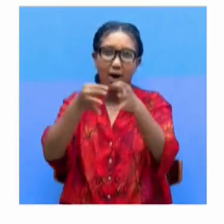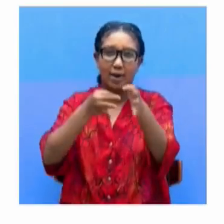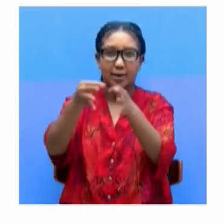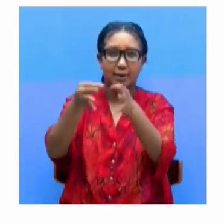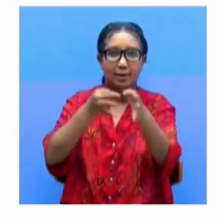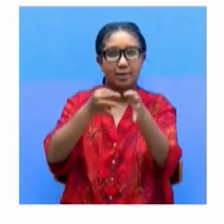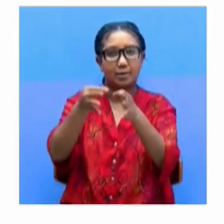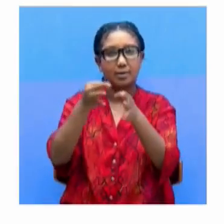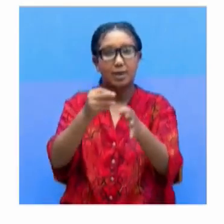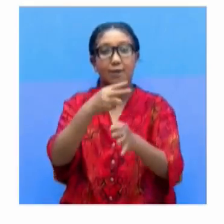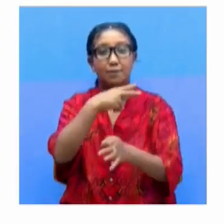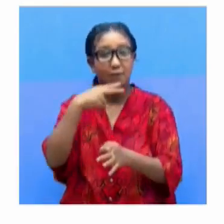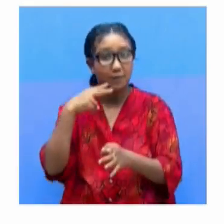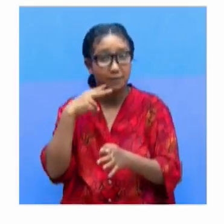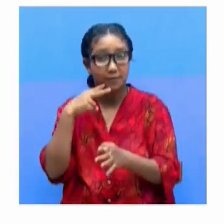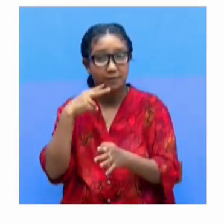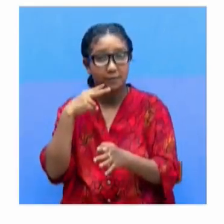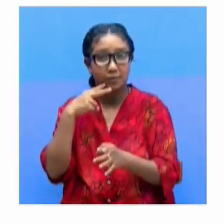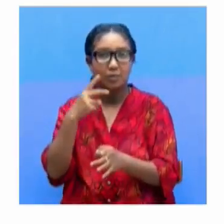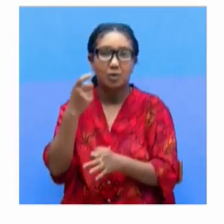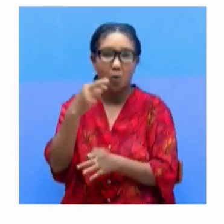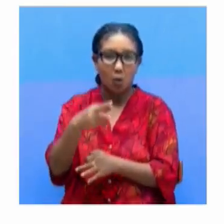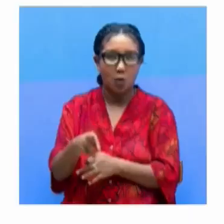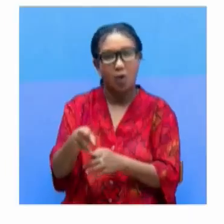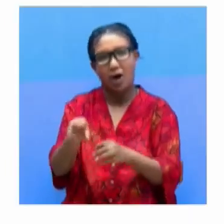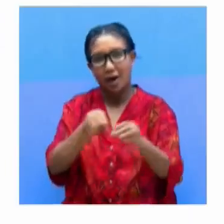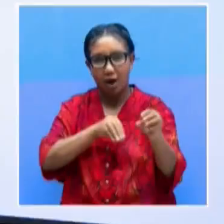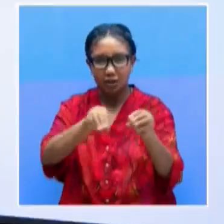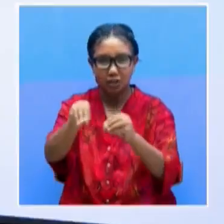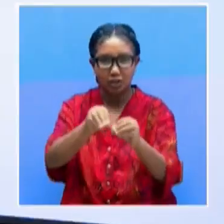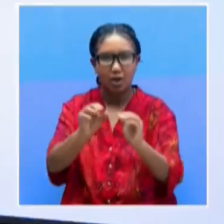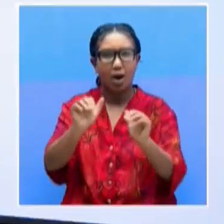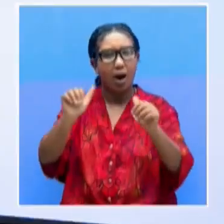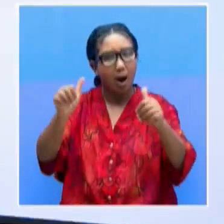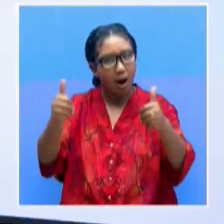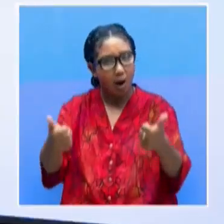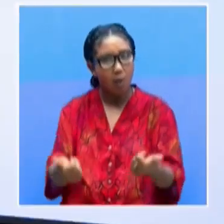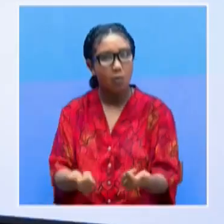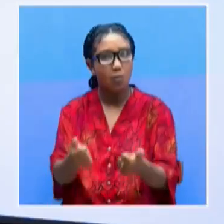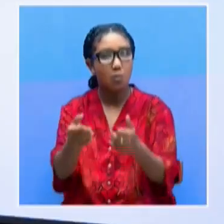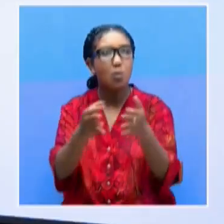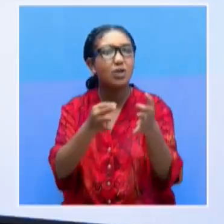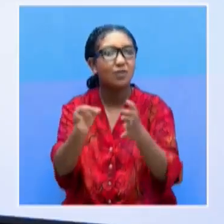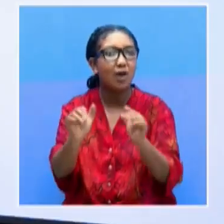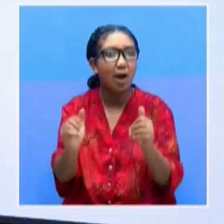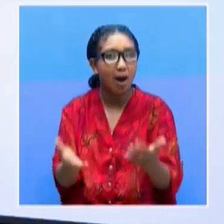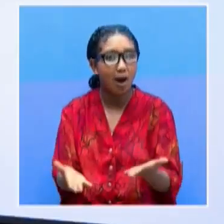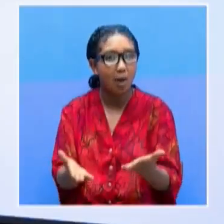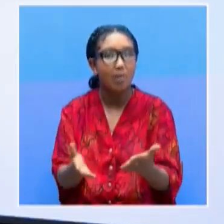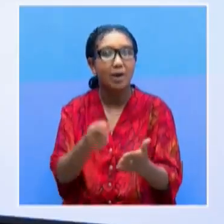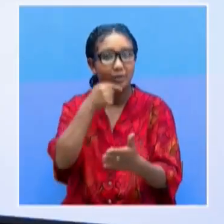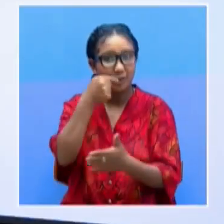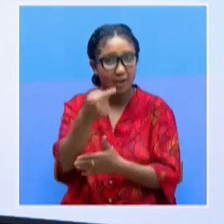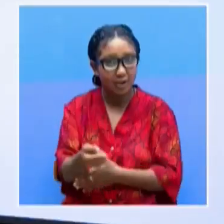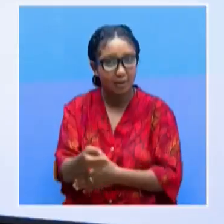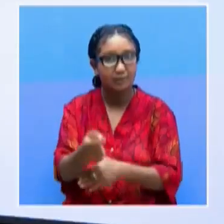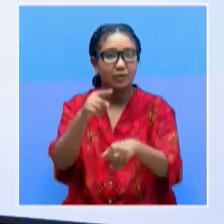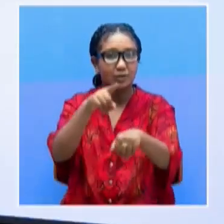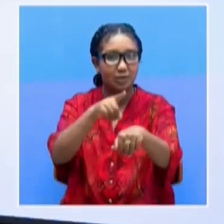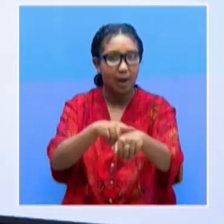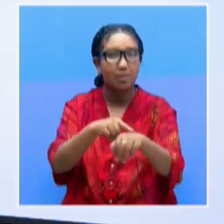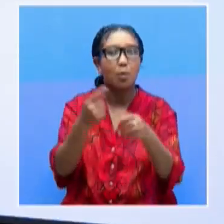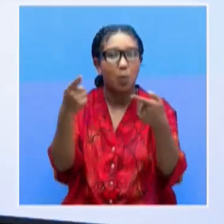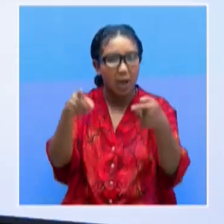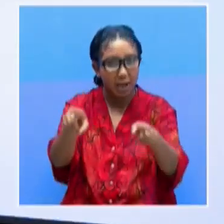modify a verb or an action. How do they modify a verb? By telling the time of